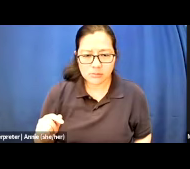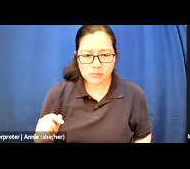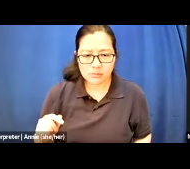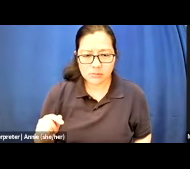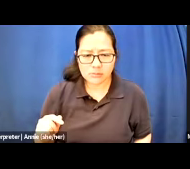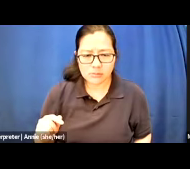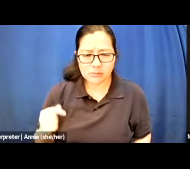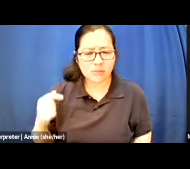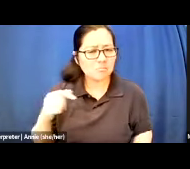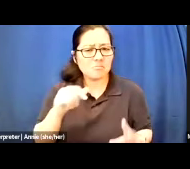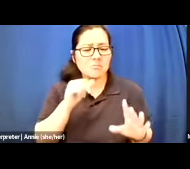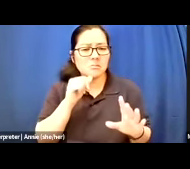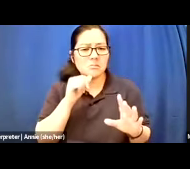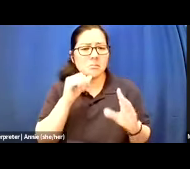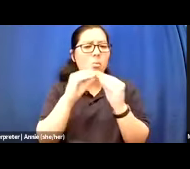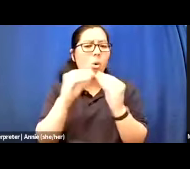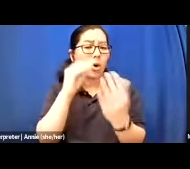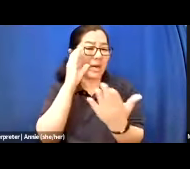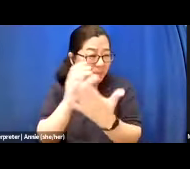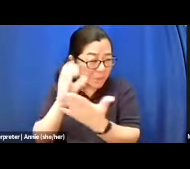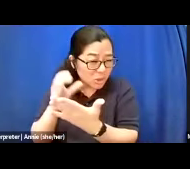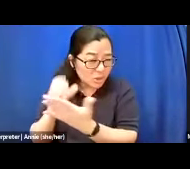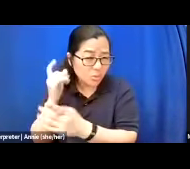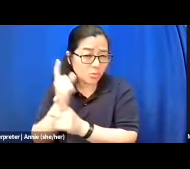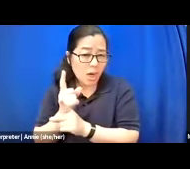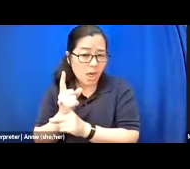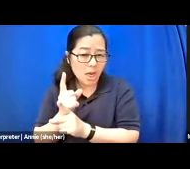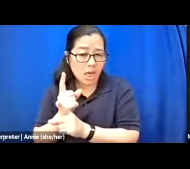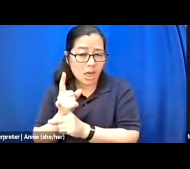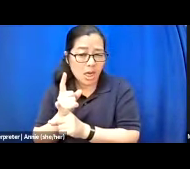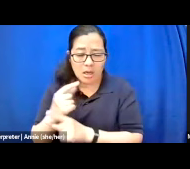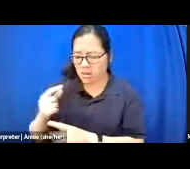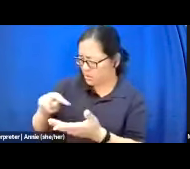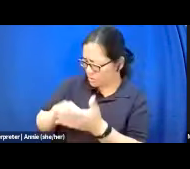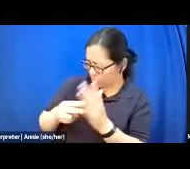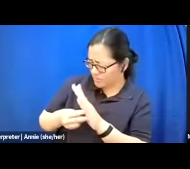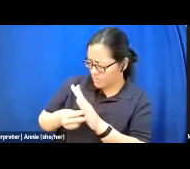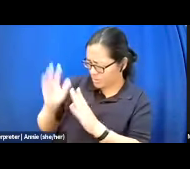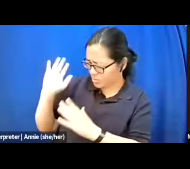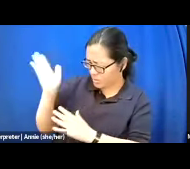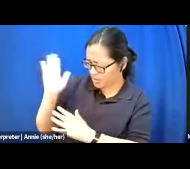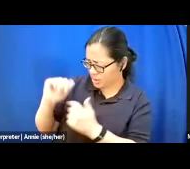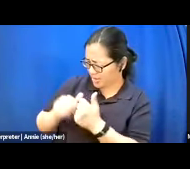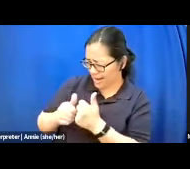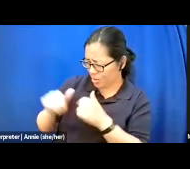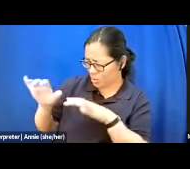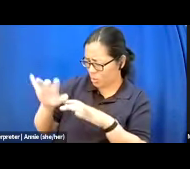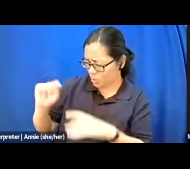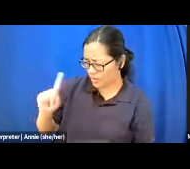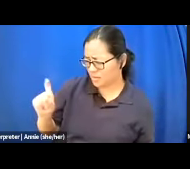images. Yeah, you mean how to the presentation, how to do it?